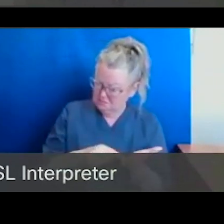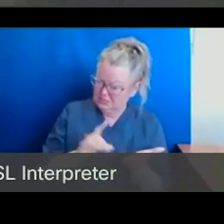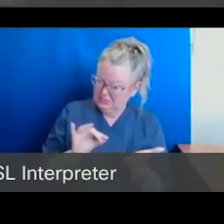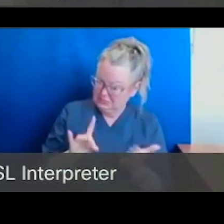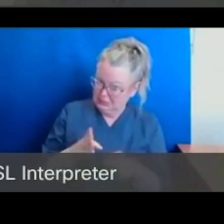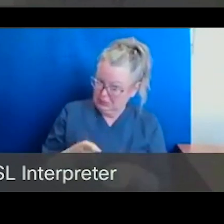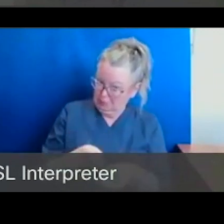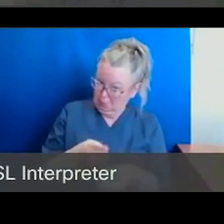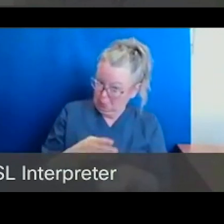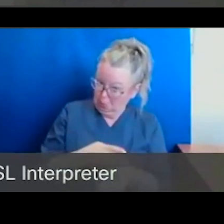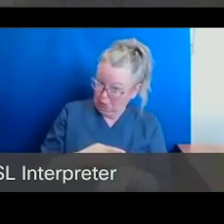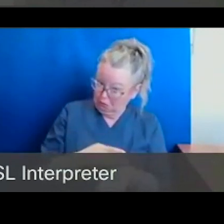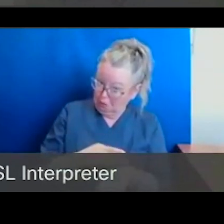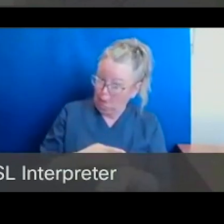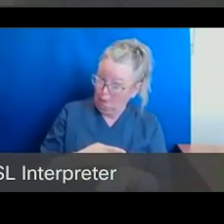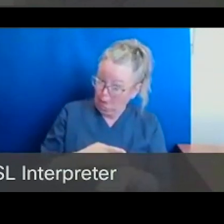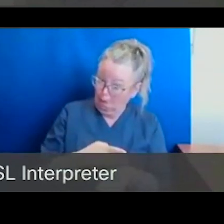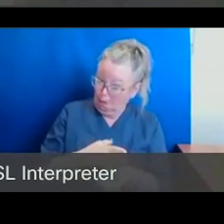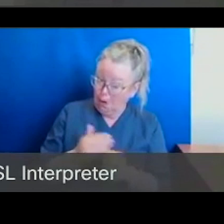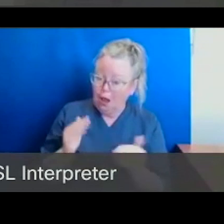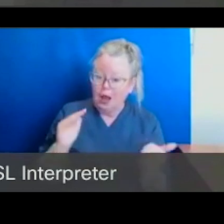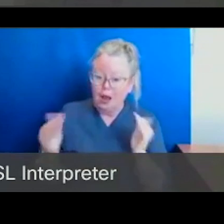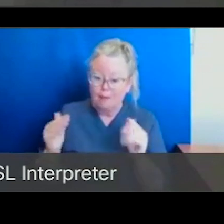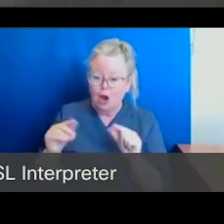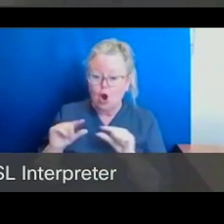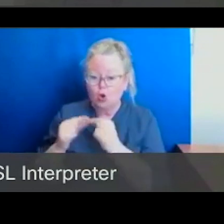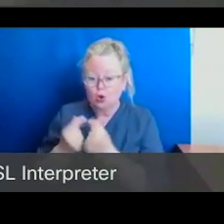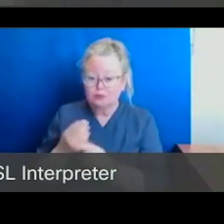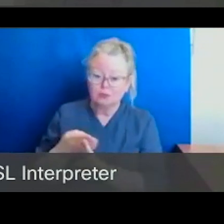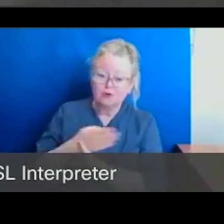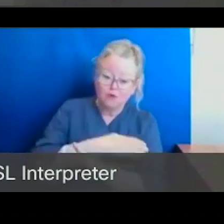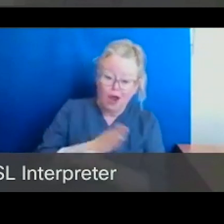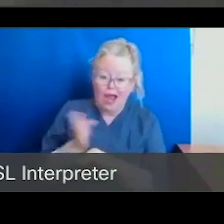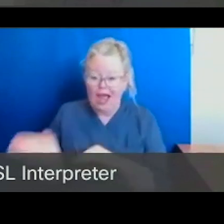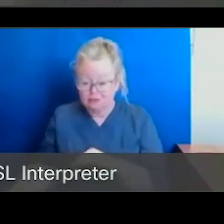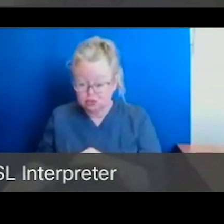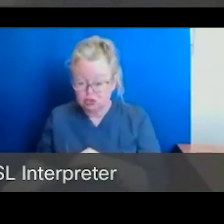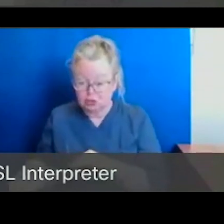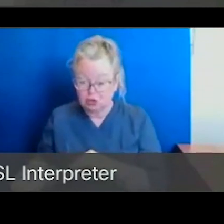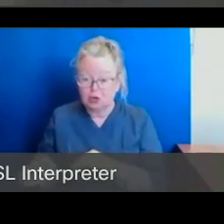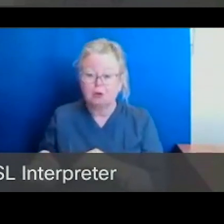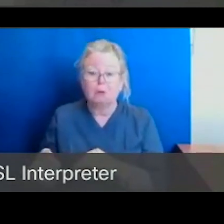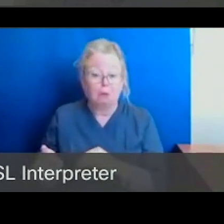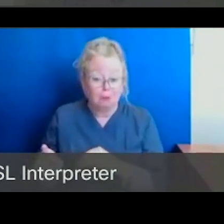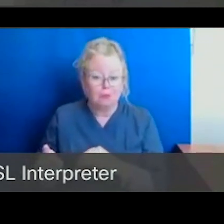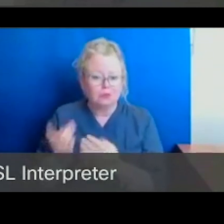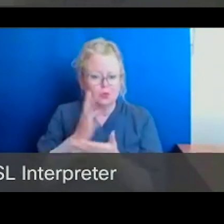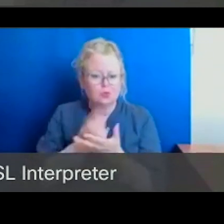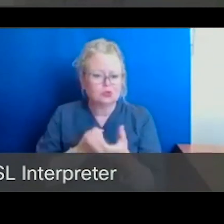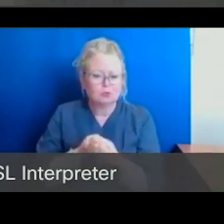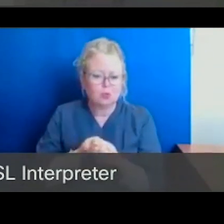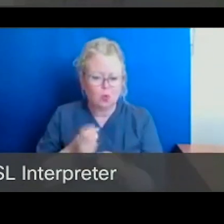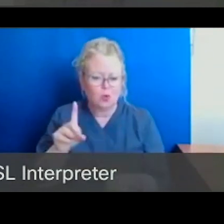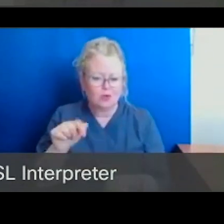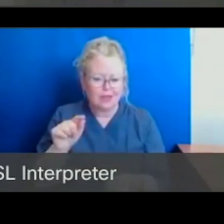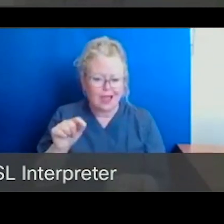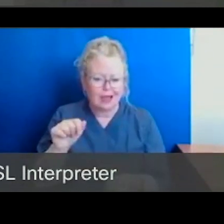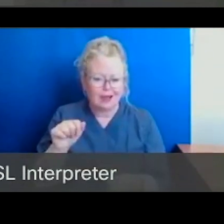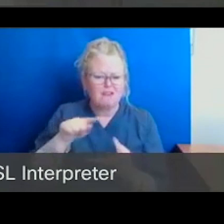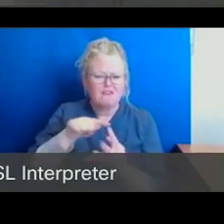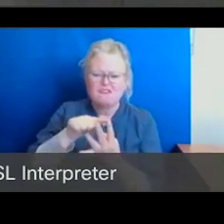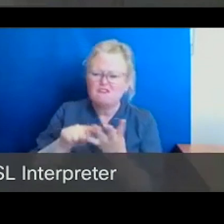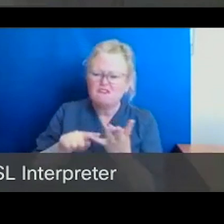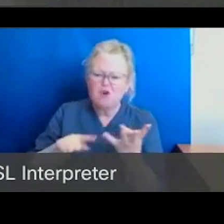outcomes, comparing cohorts from before and after the policy was implemented. Now, these are all just examples there. You